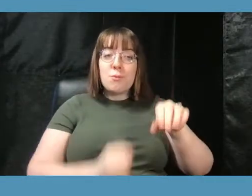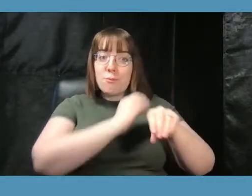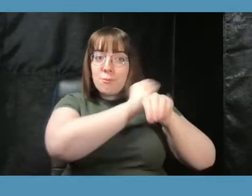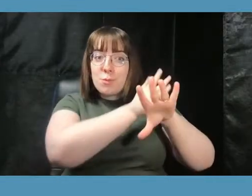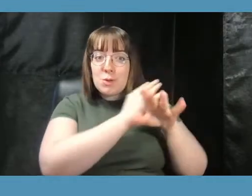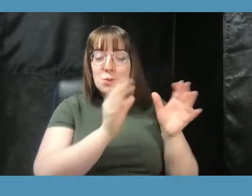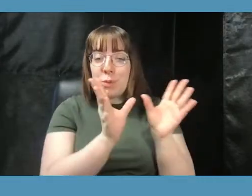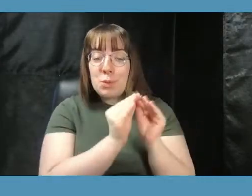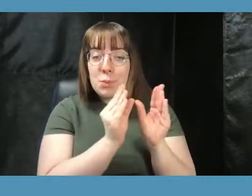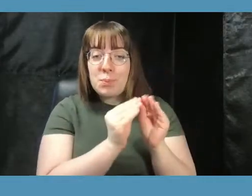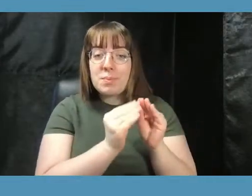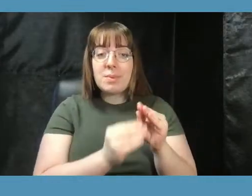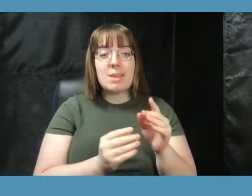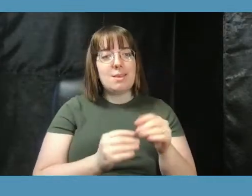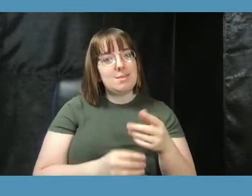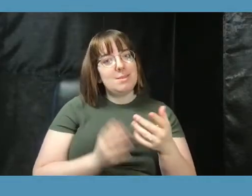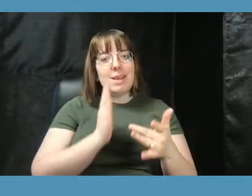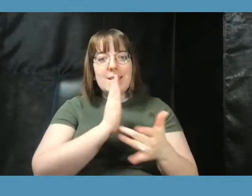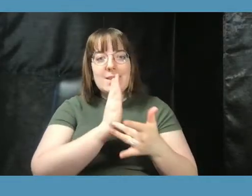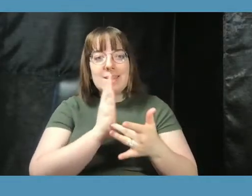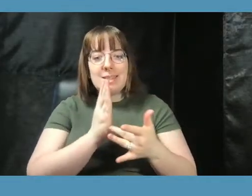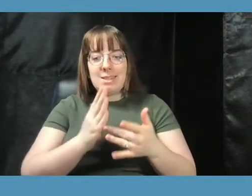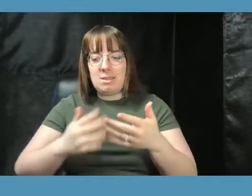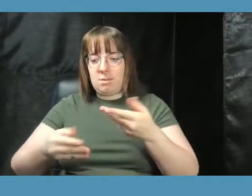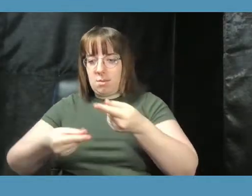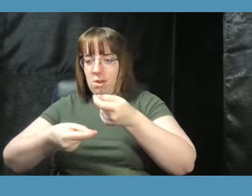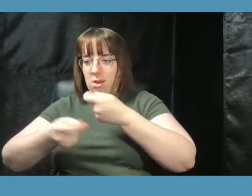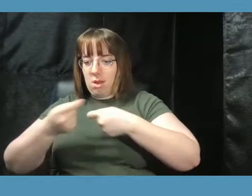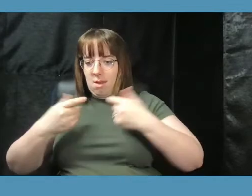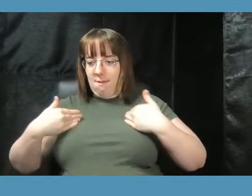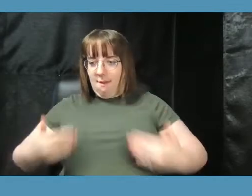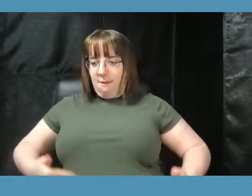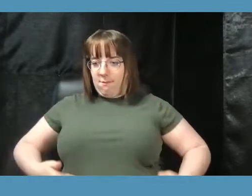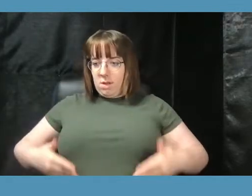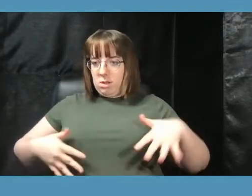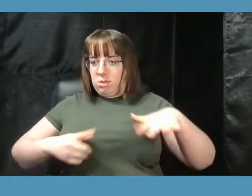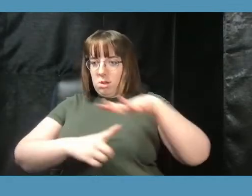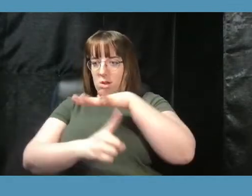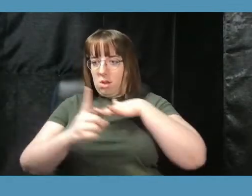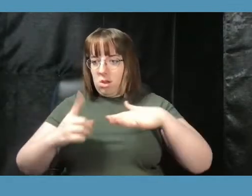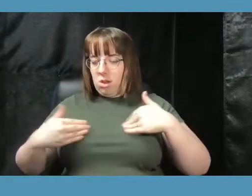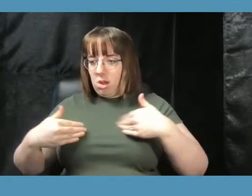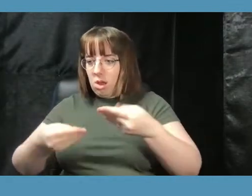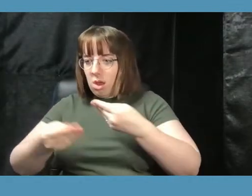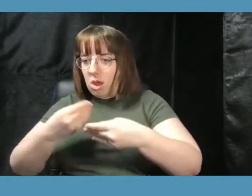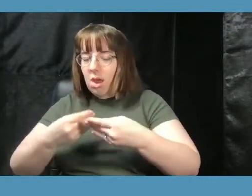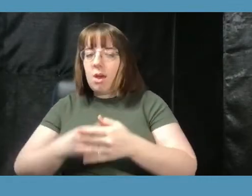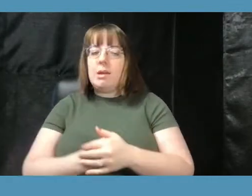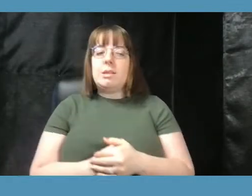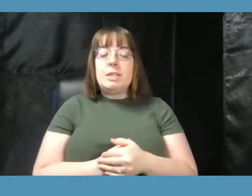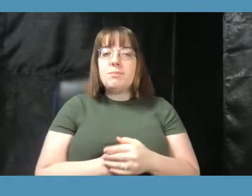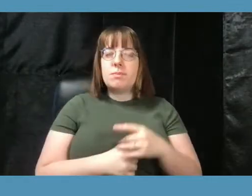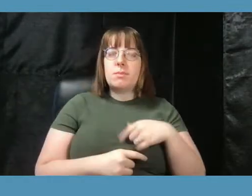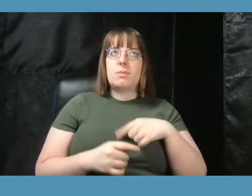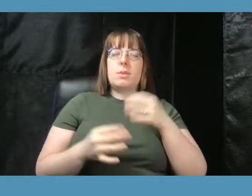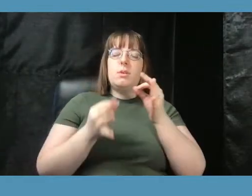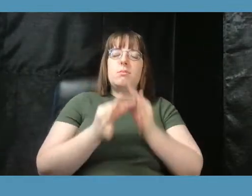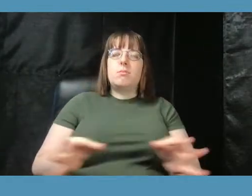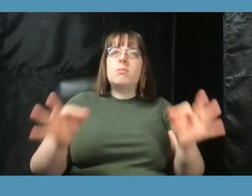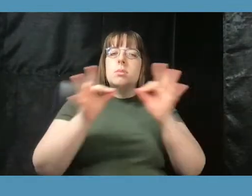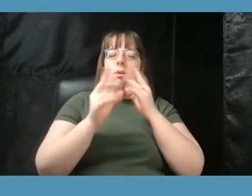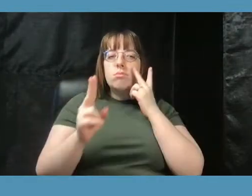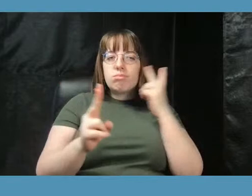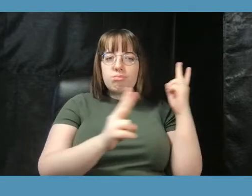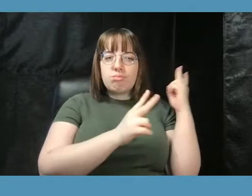digital spaces may substitute our physical space, our physical sense of place, it is important to reflect on the land we